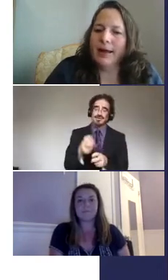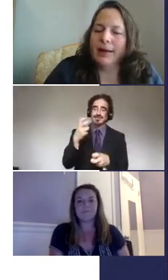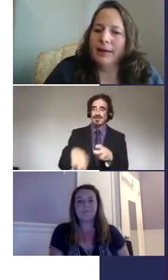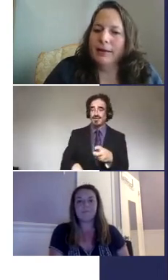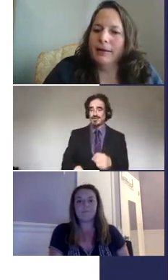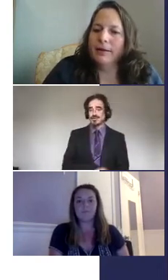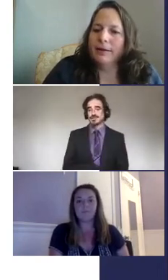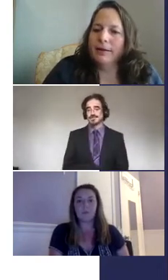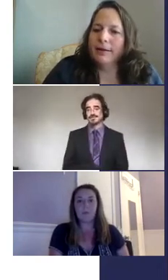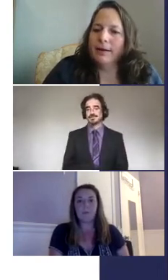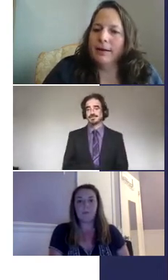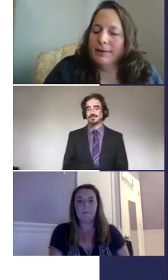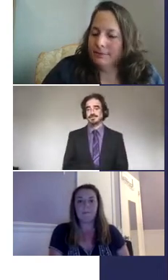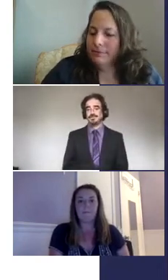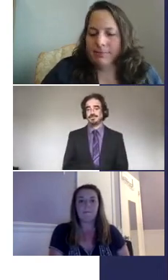I